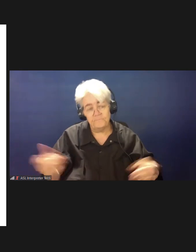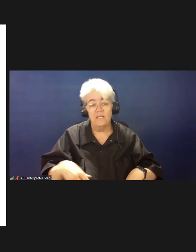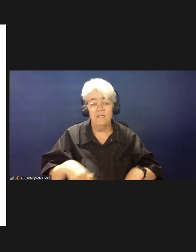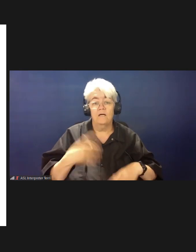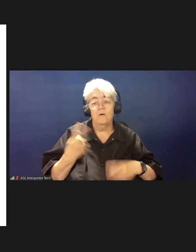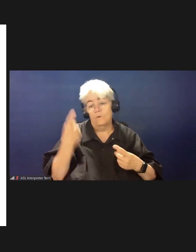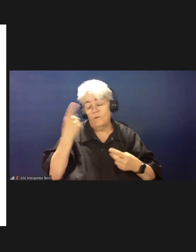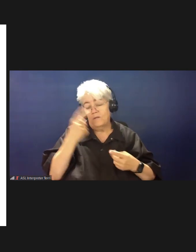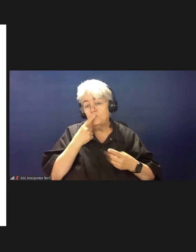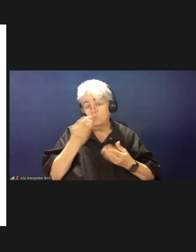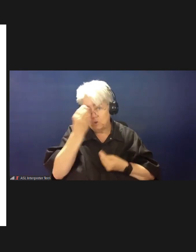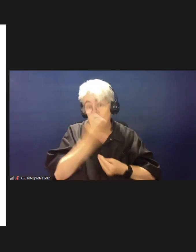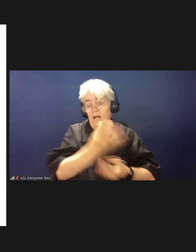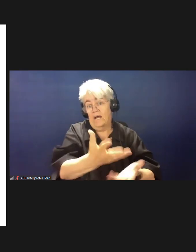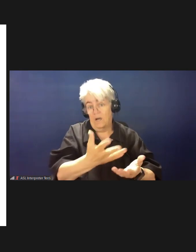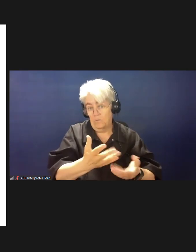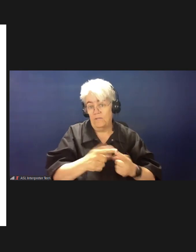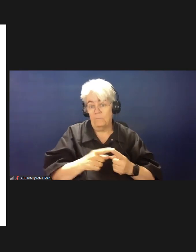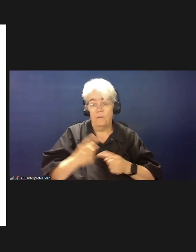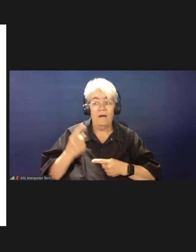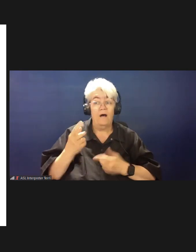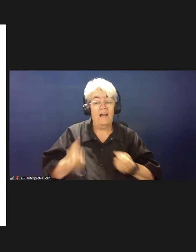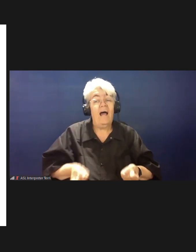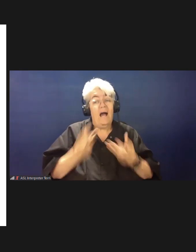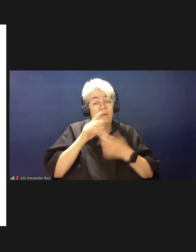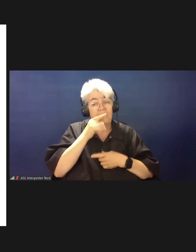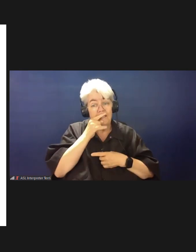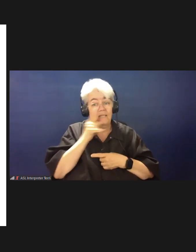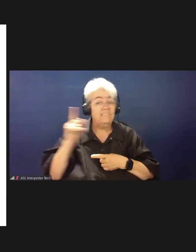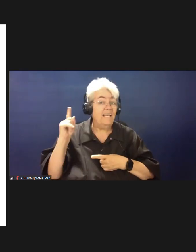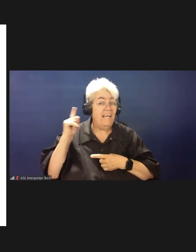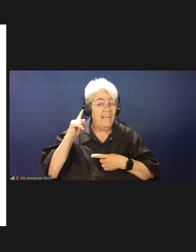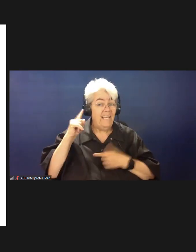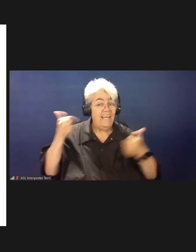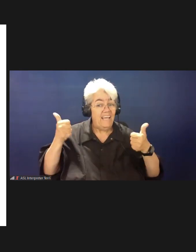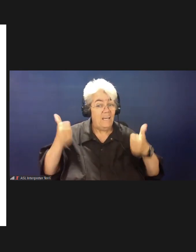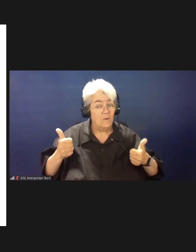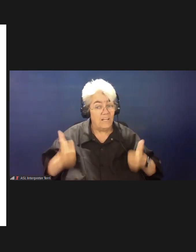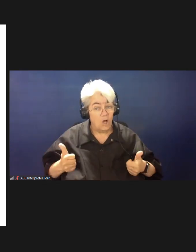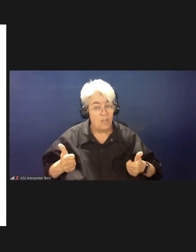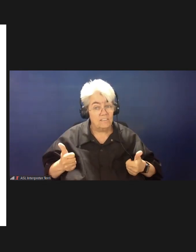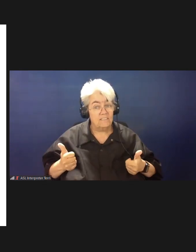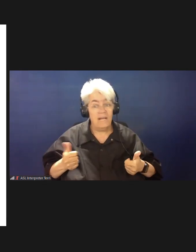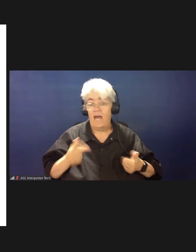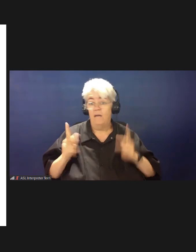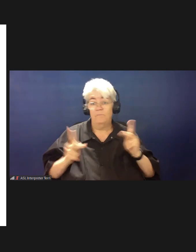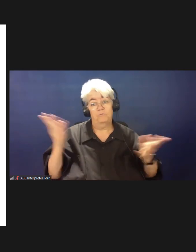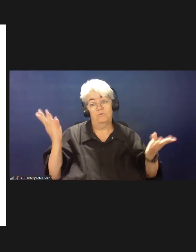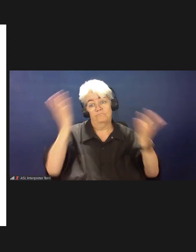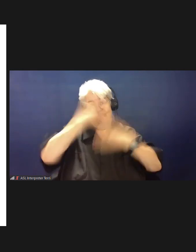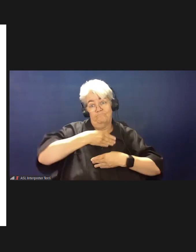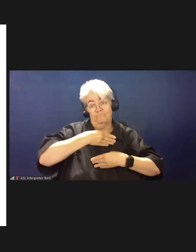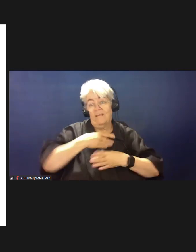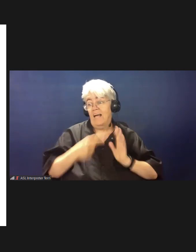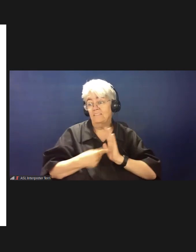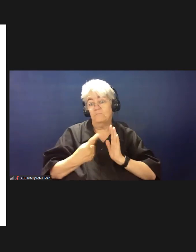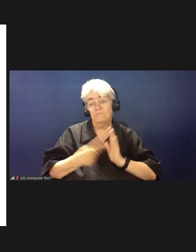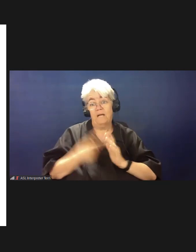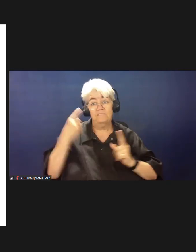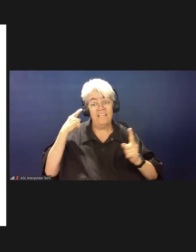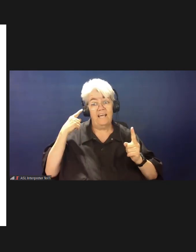the incidence of hearing loss and the fact that a child's hearing ability can change at any